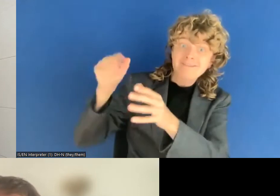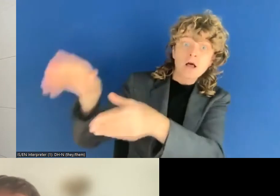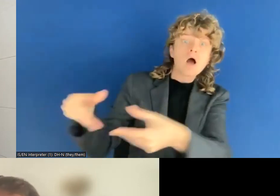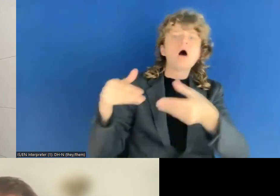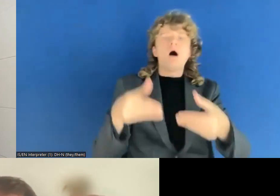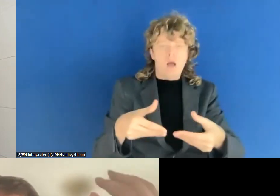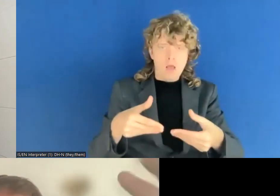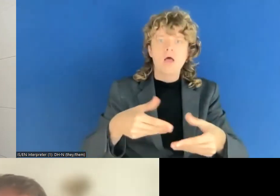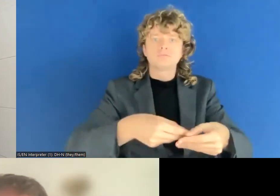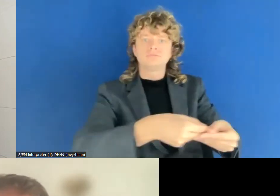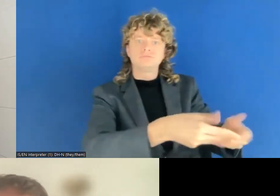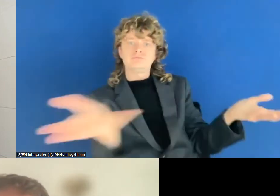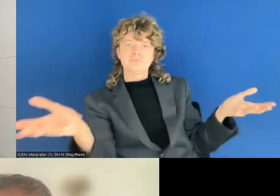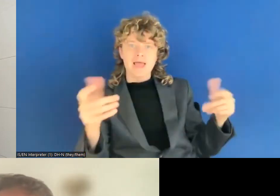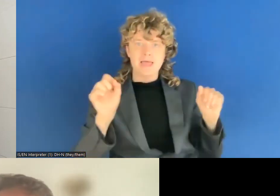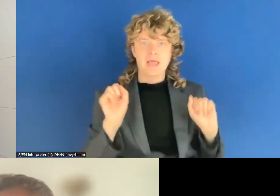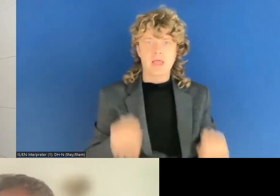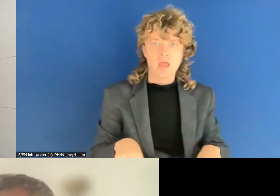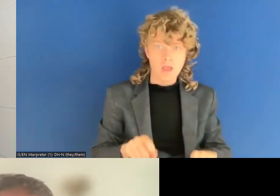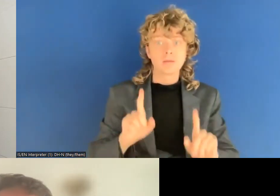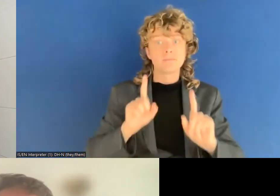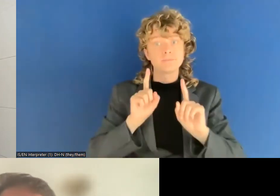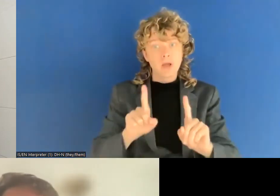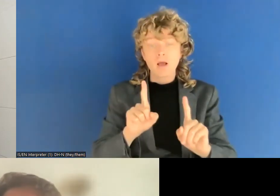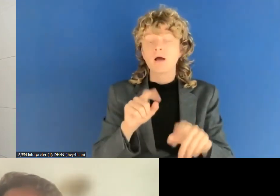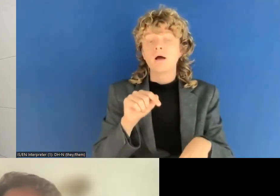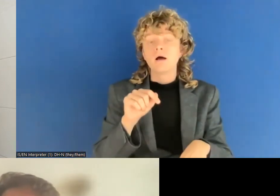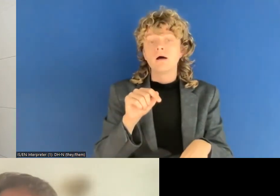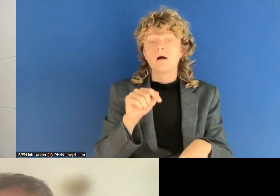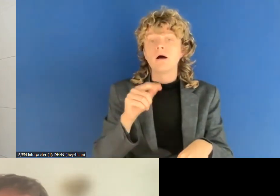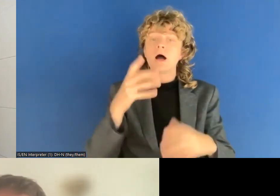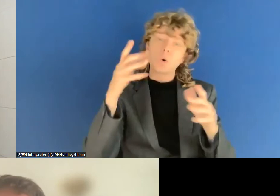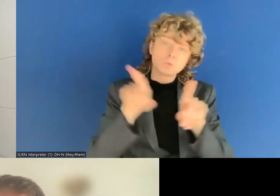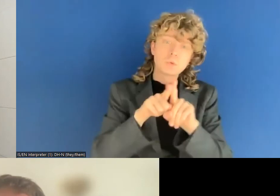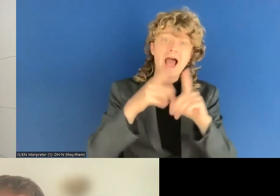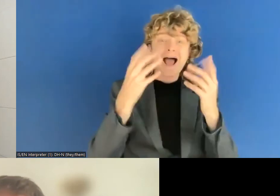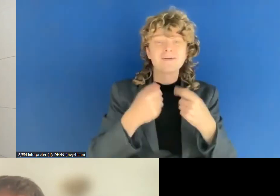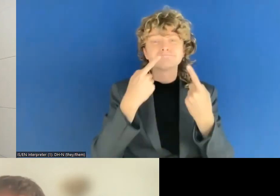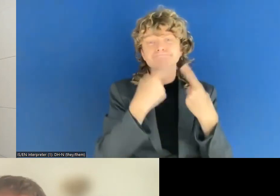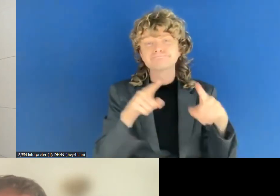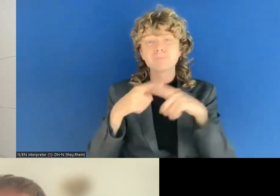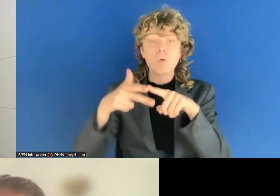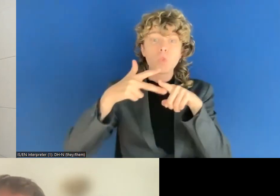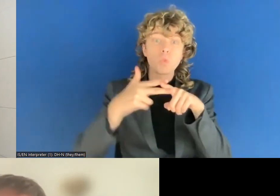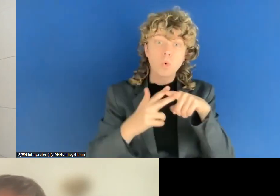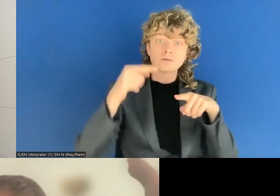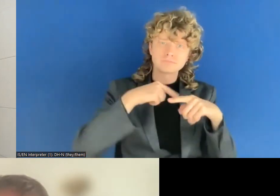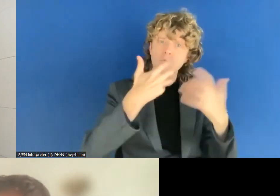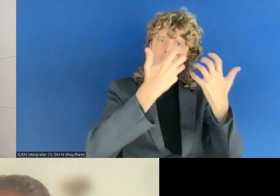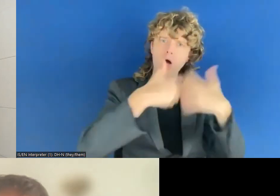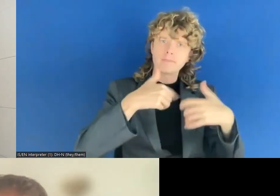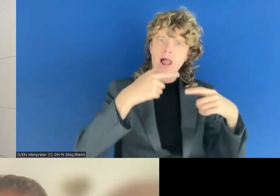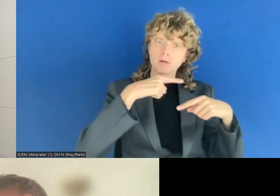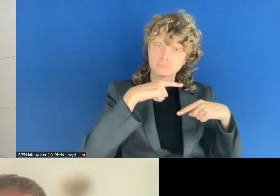and also we know that in web accessibility there is also some automatic tools to help to start. It do not